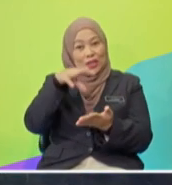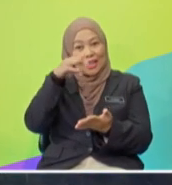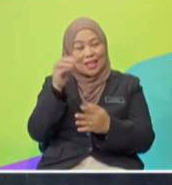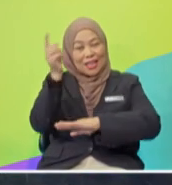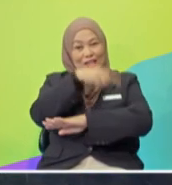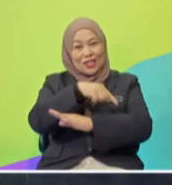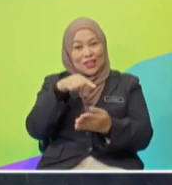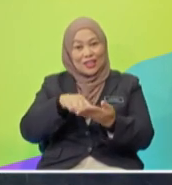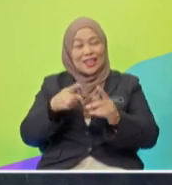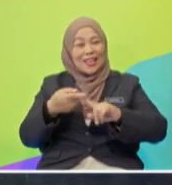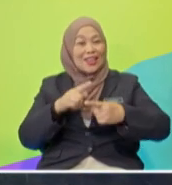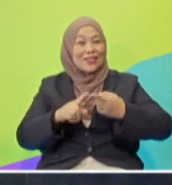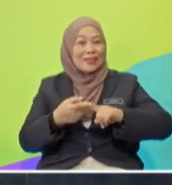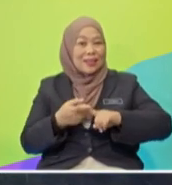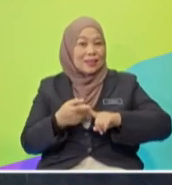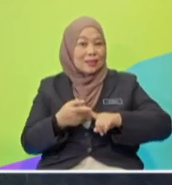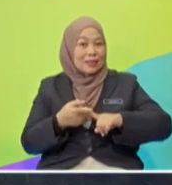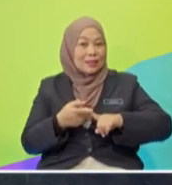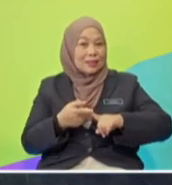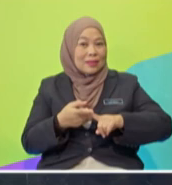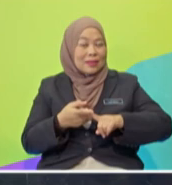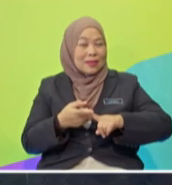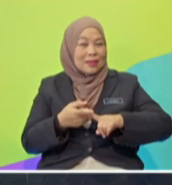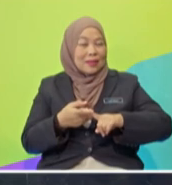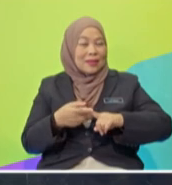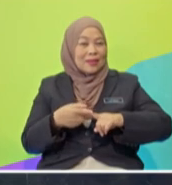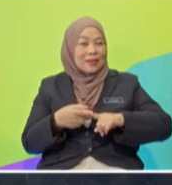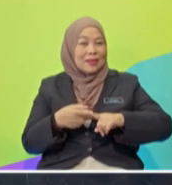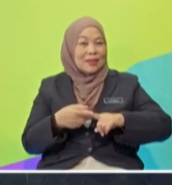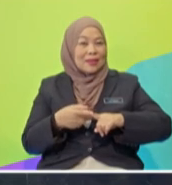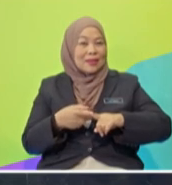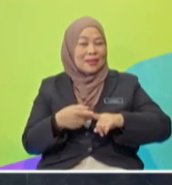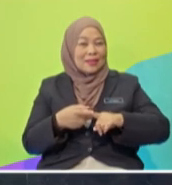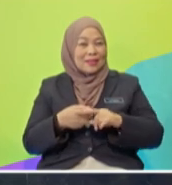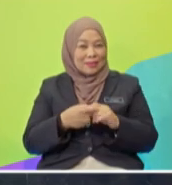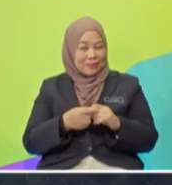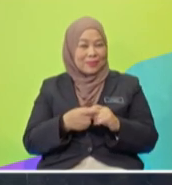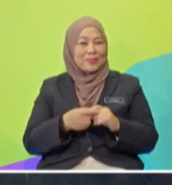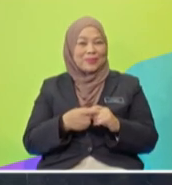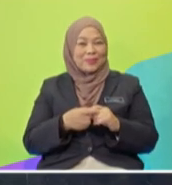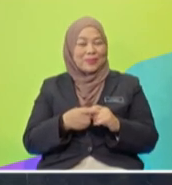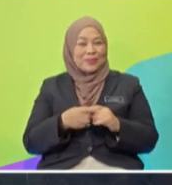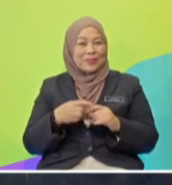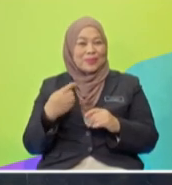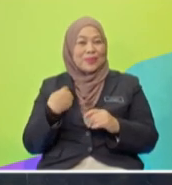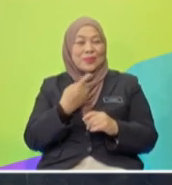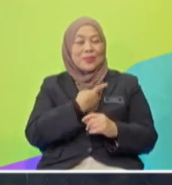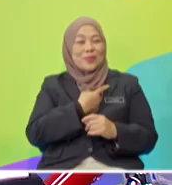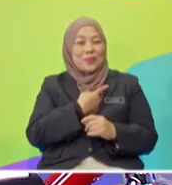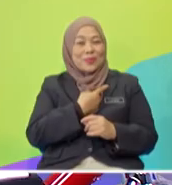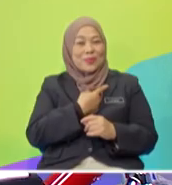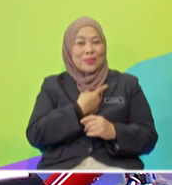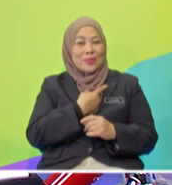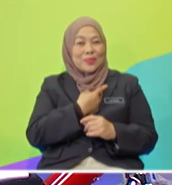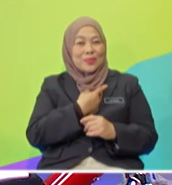Okay. Oh, my friend says we are learning about cars, Teacher. That's what my friend said. Is that correct? Okay. Yeah.